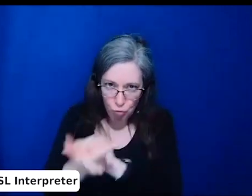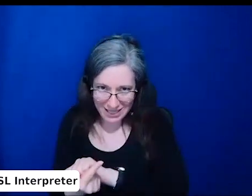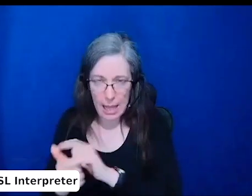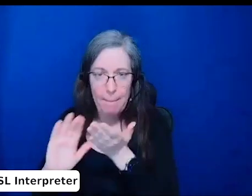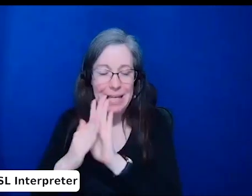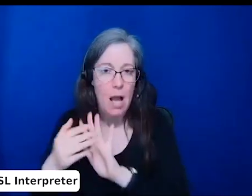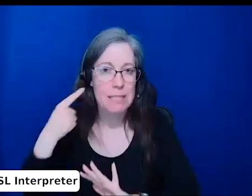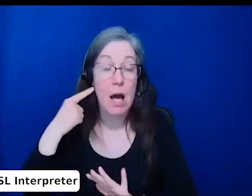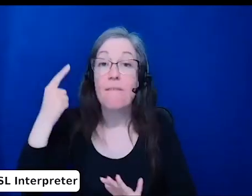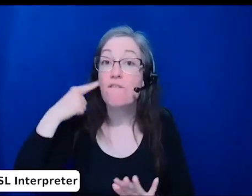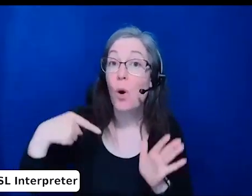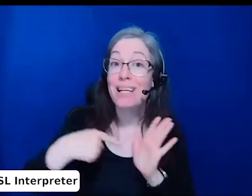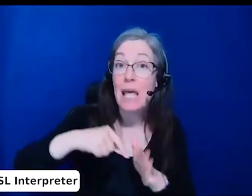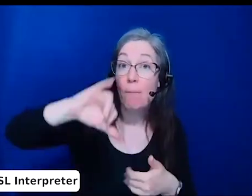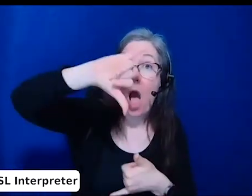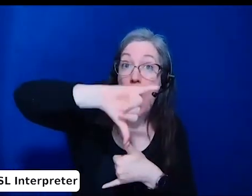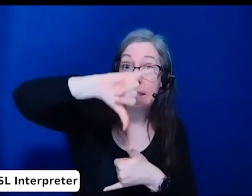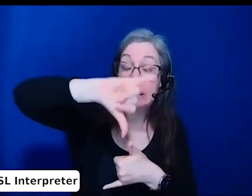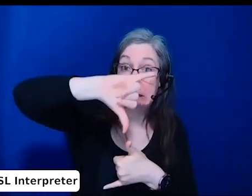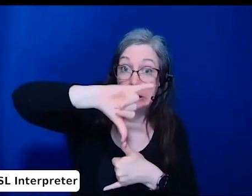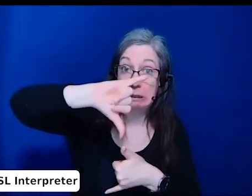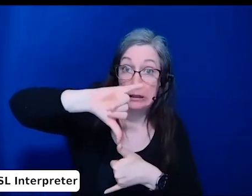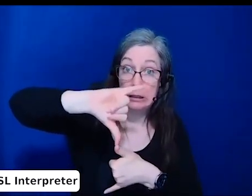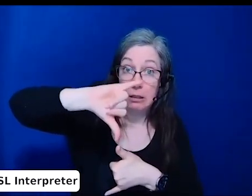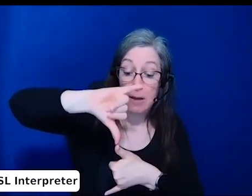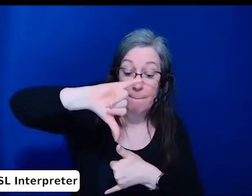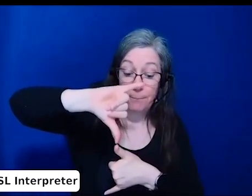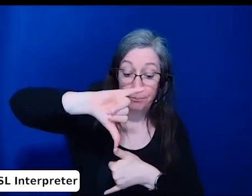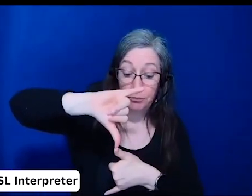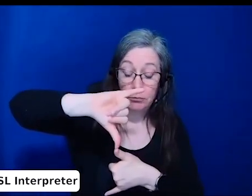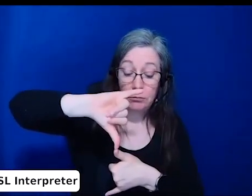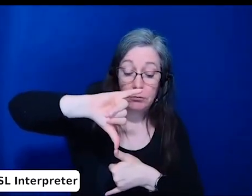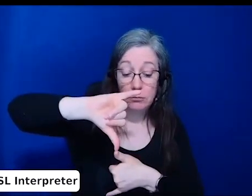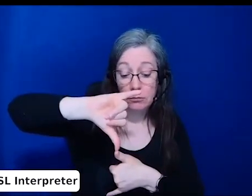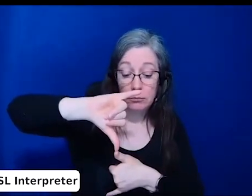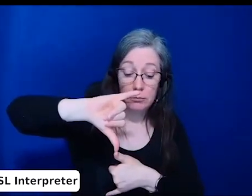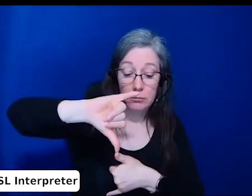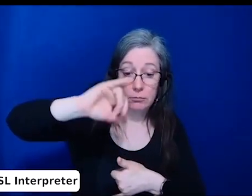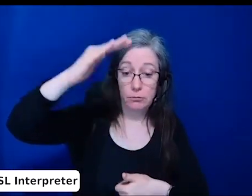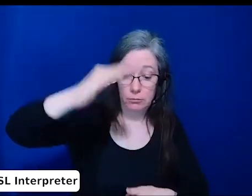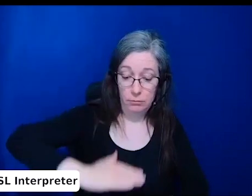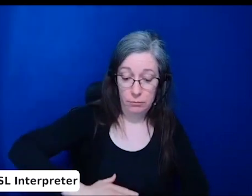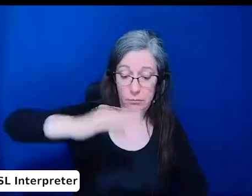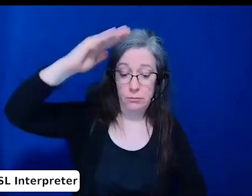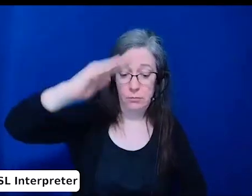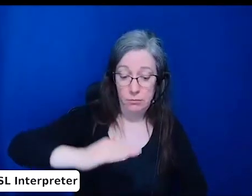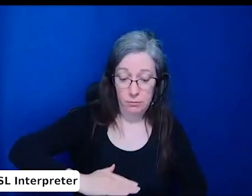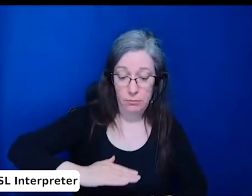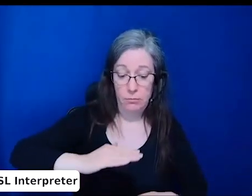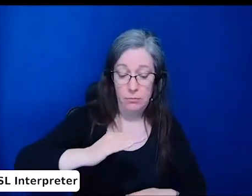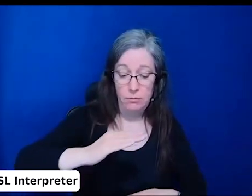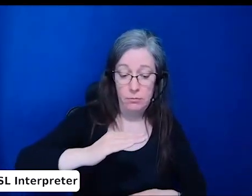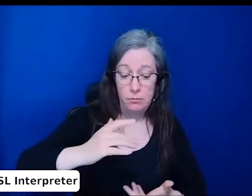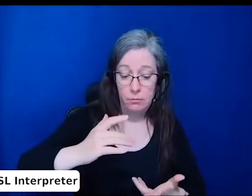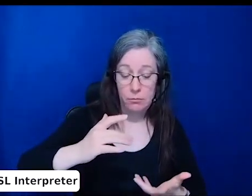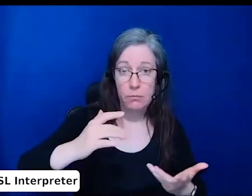believe height along the sort of 2D plane of the image, so the image is